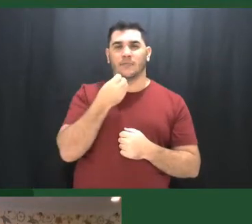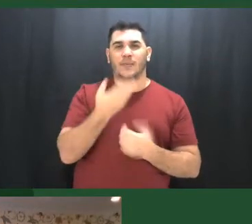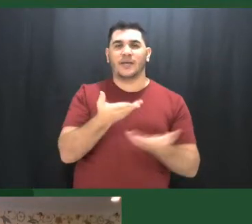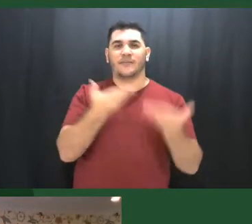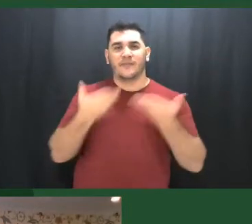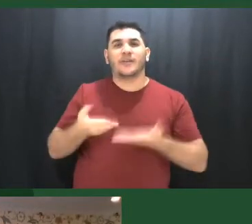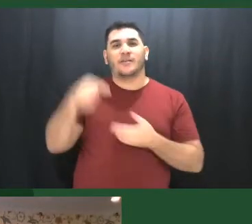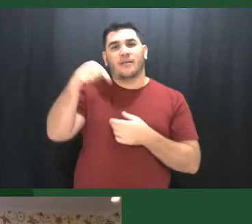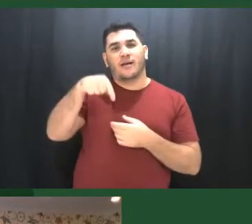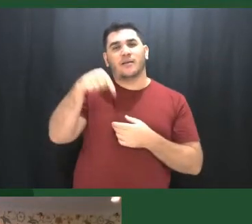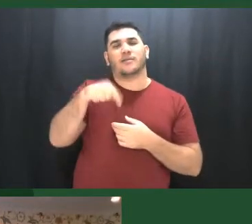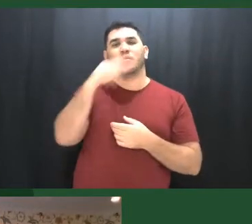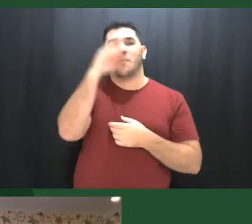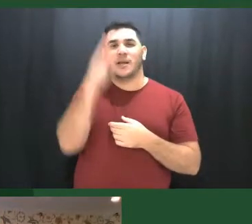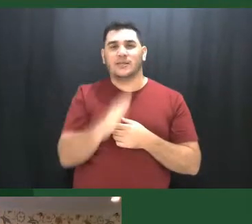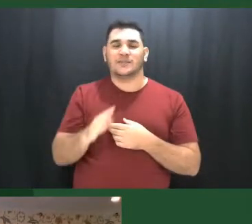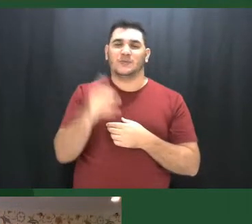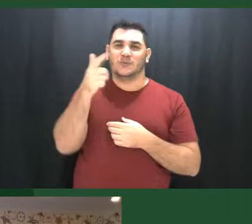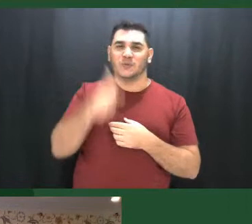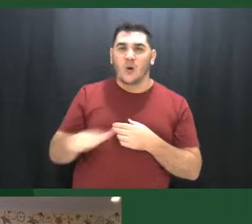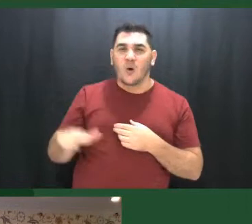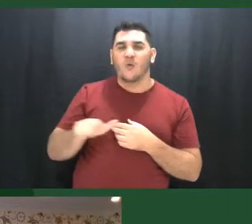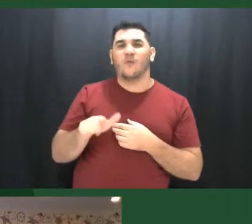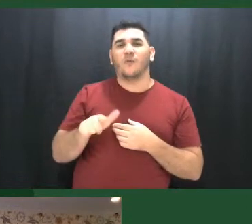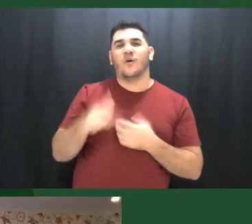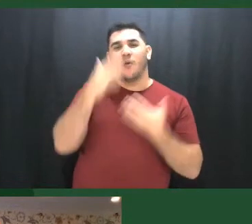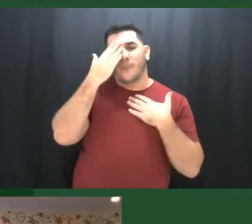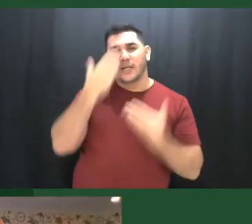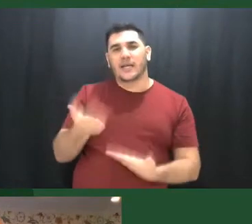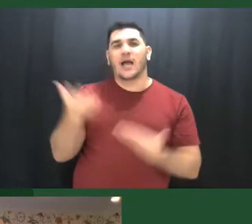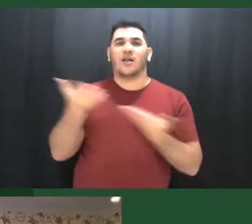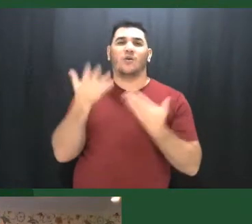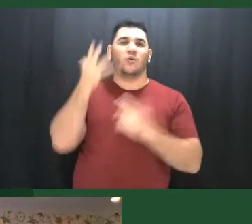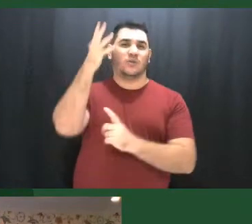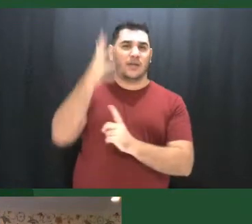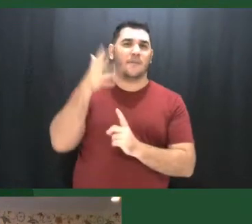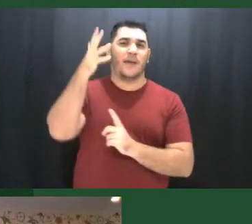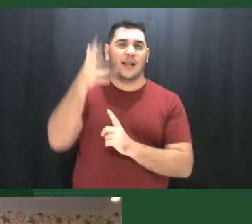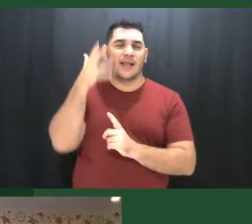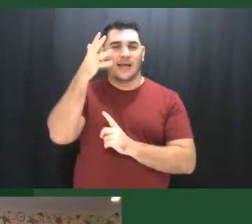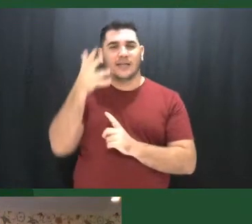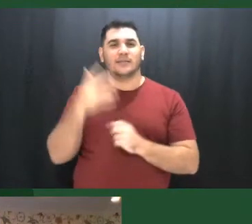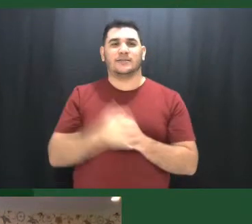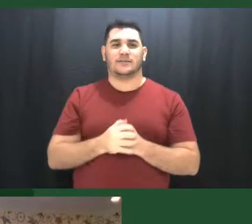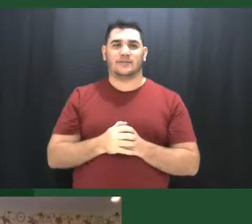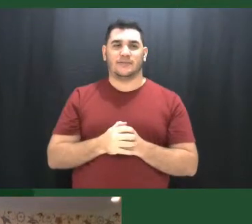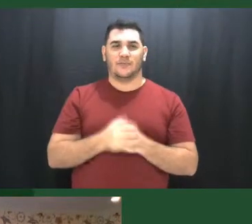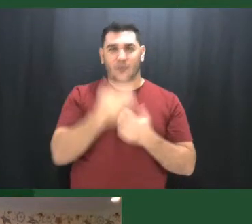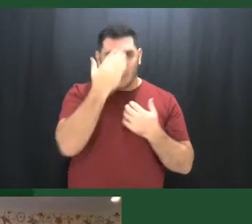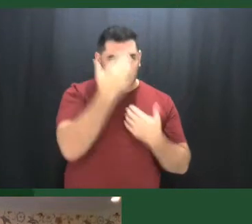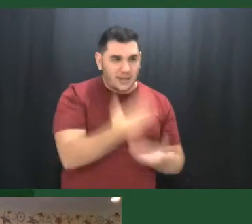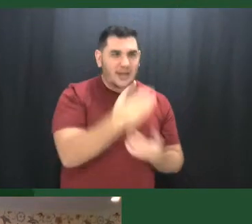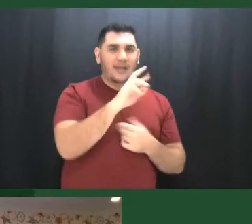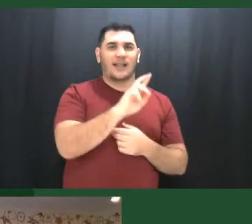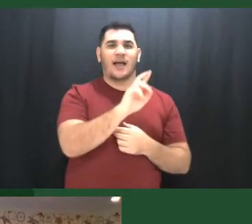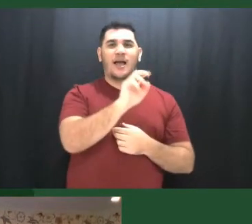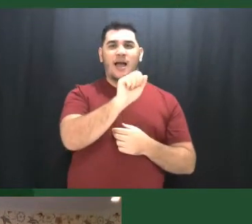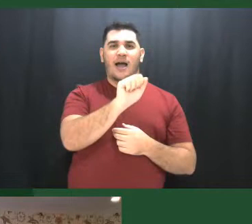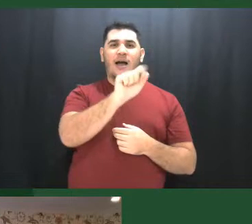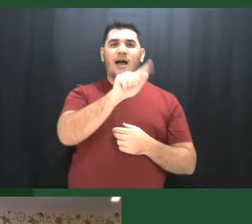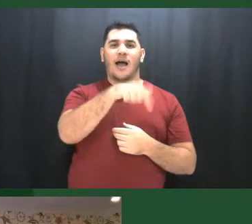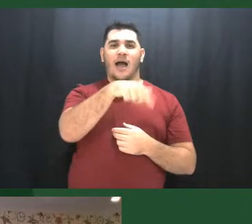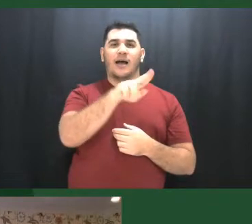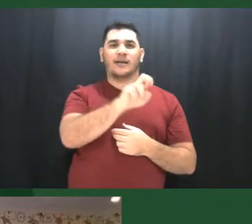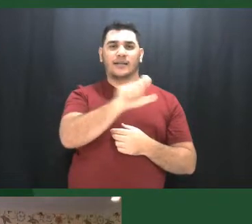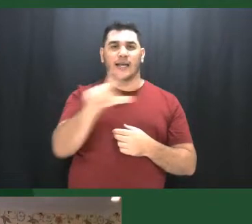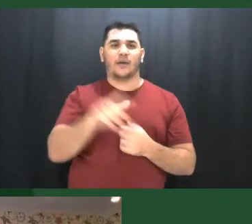you for a great talk. Thank you, Raquel. Nice to hear from you. A lot of